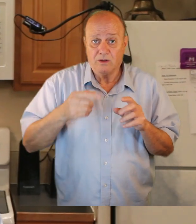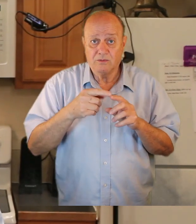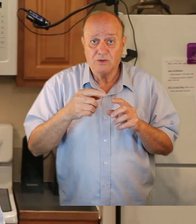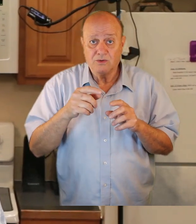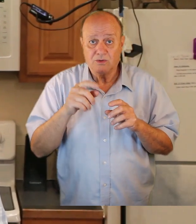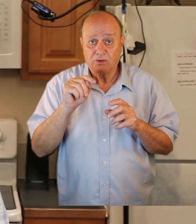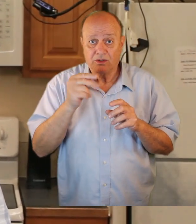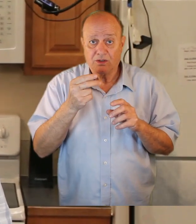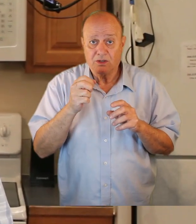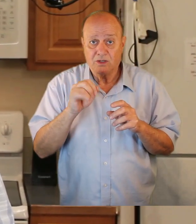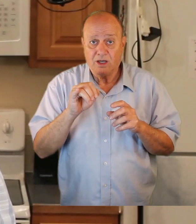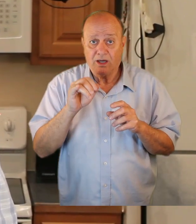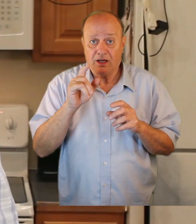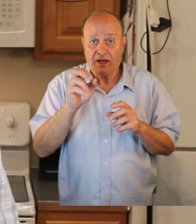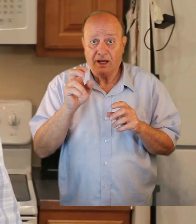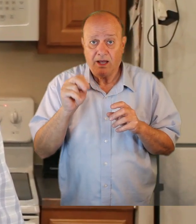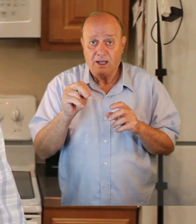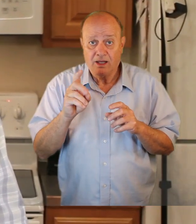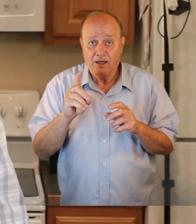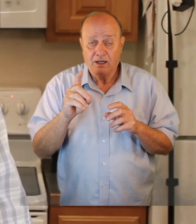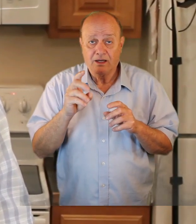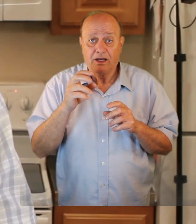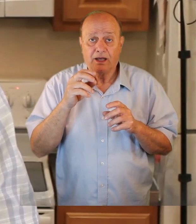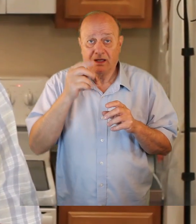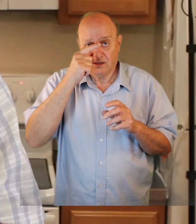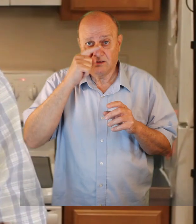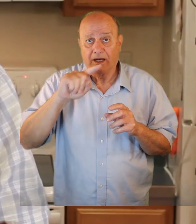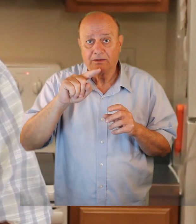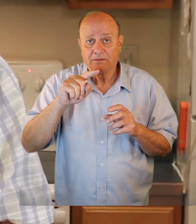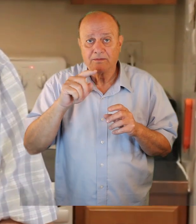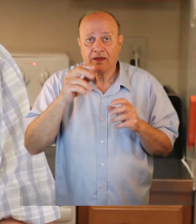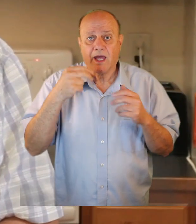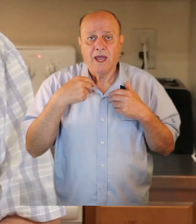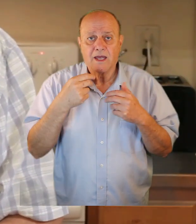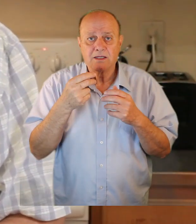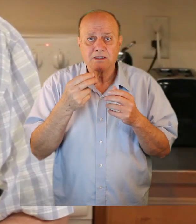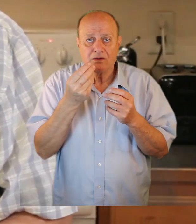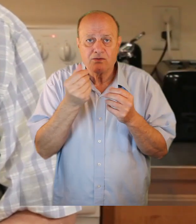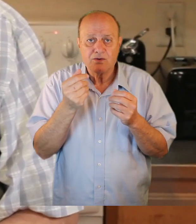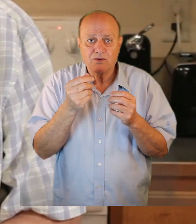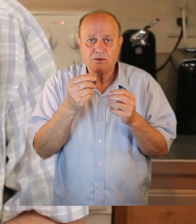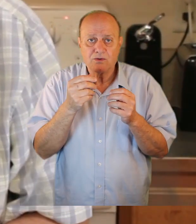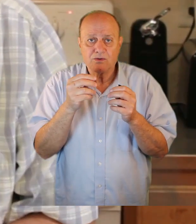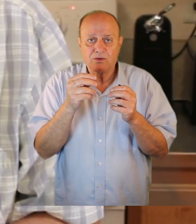This has turmeric and soy sauce and ginger and garlic and a few